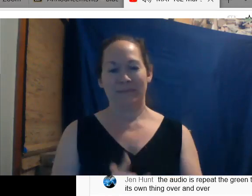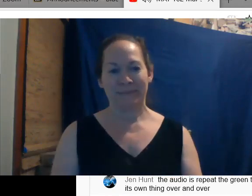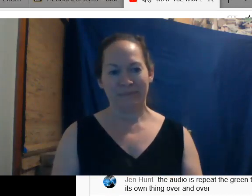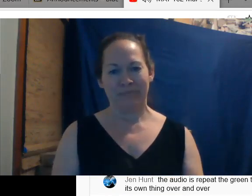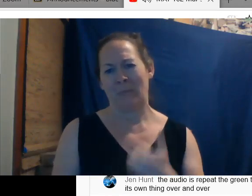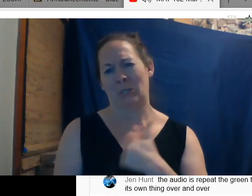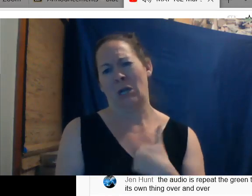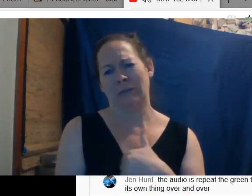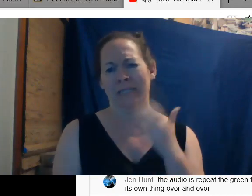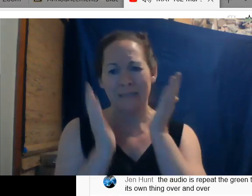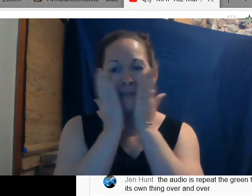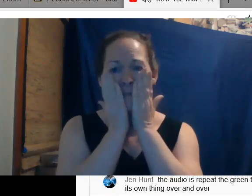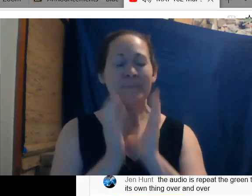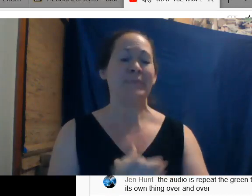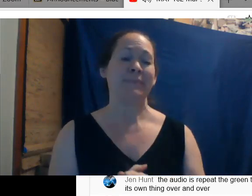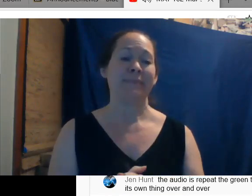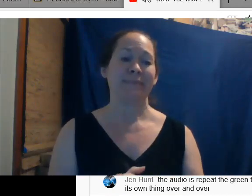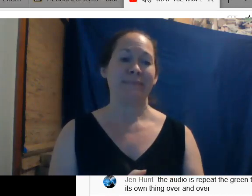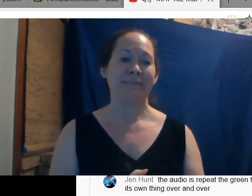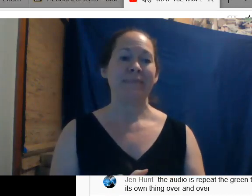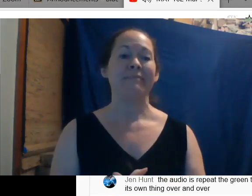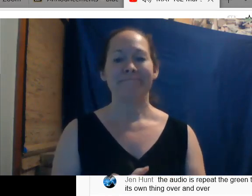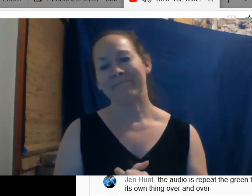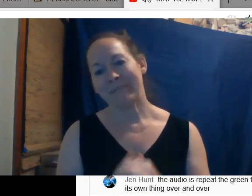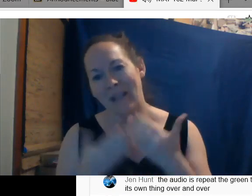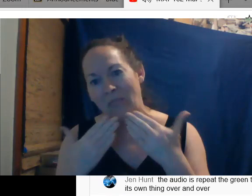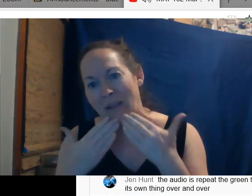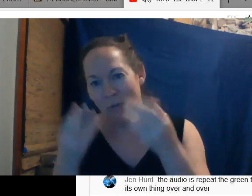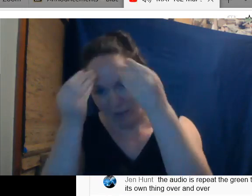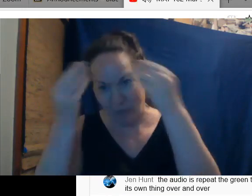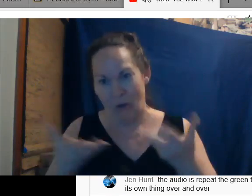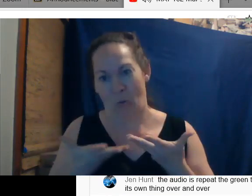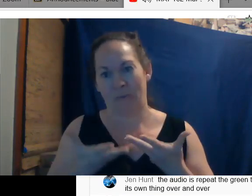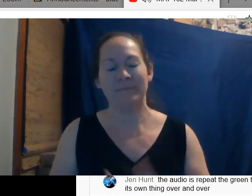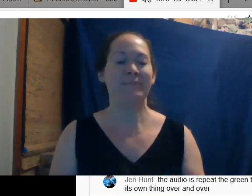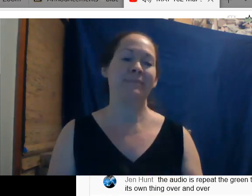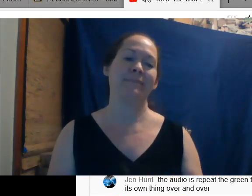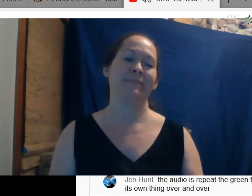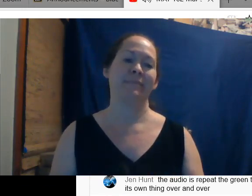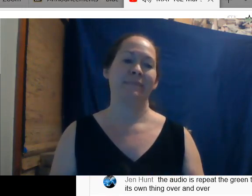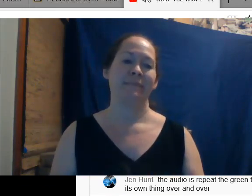Oops, there we go. All right, so I will repeat on the blackboard. Thank you for that heads up.